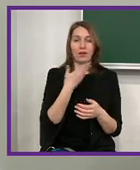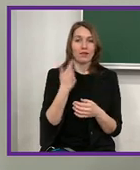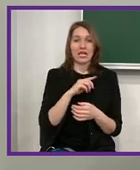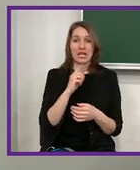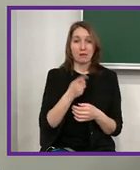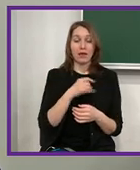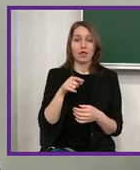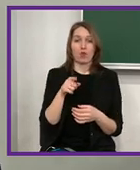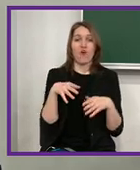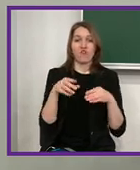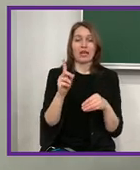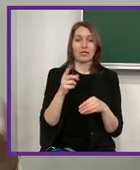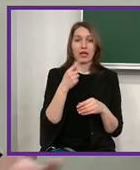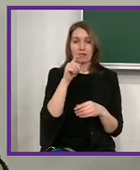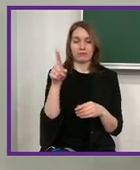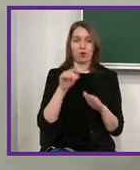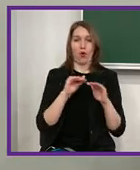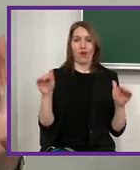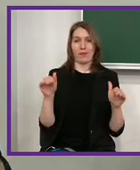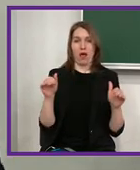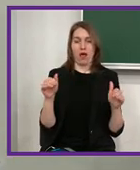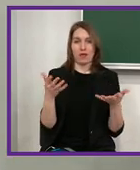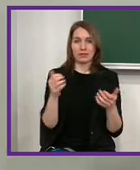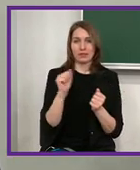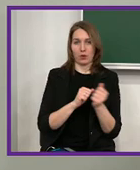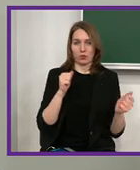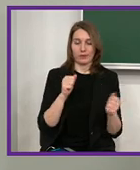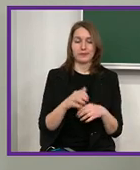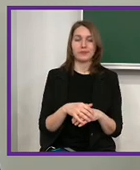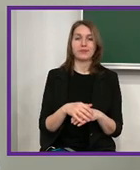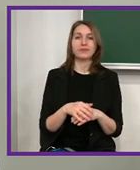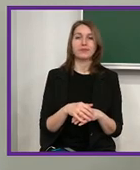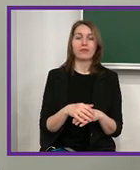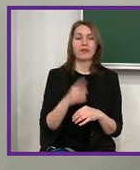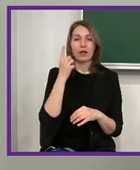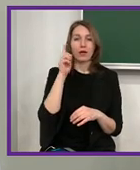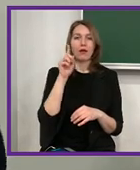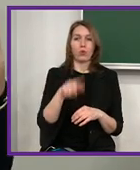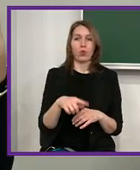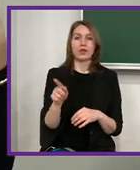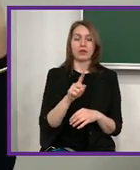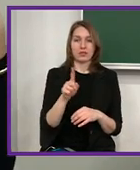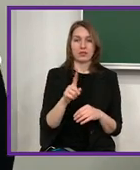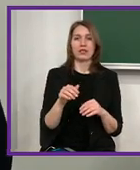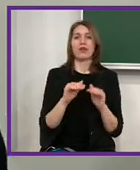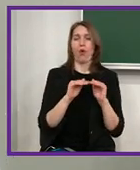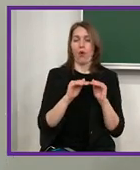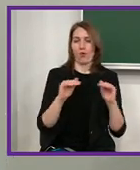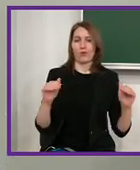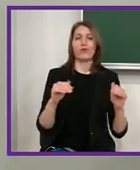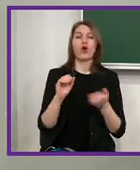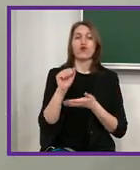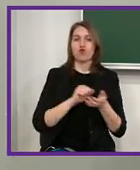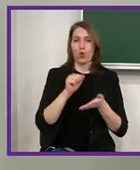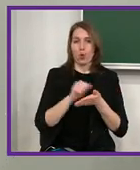So although a human rights impact assessment will include a kind of a desktop component, I think that there's often a need to kind of go into